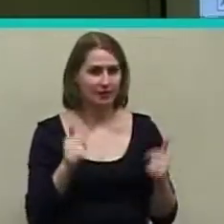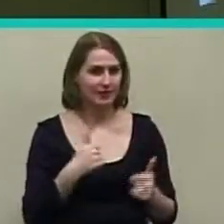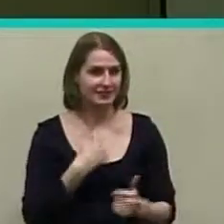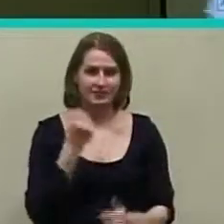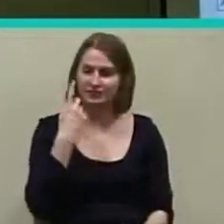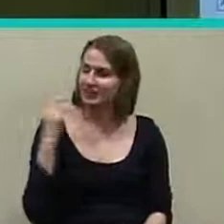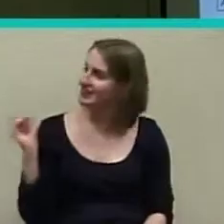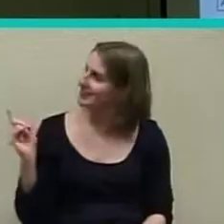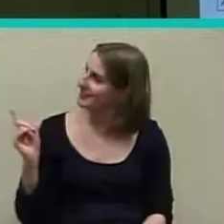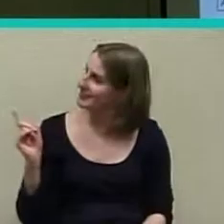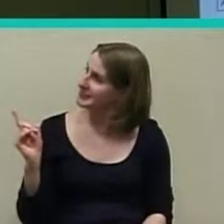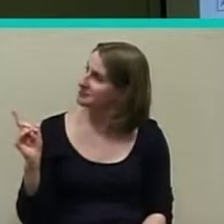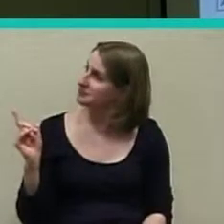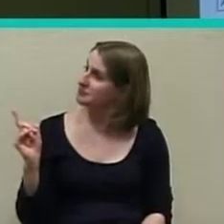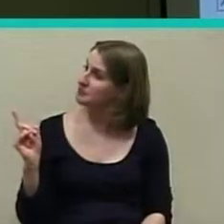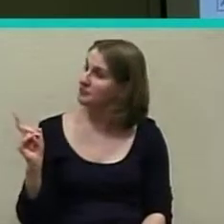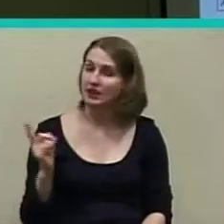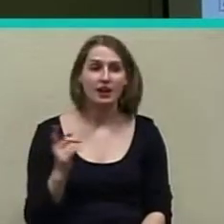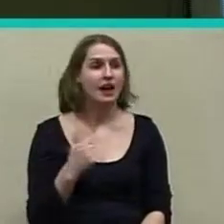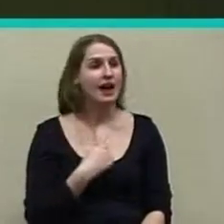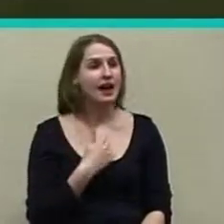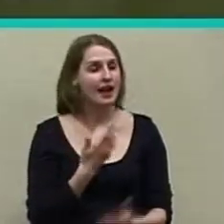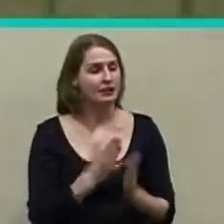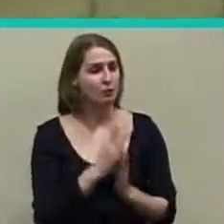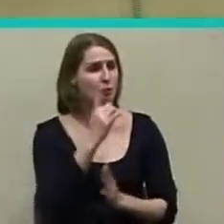could you give me one cause for the start of the Civil War?